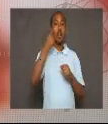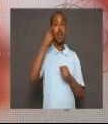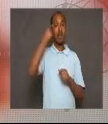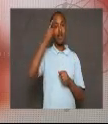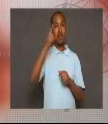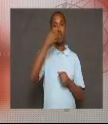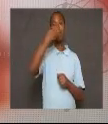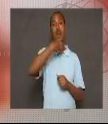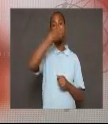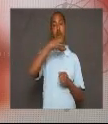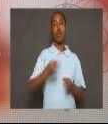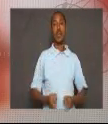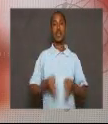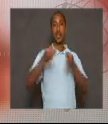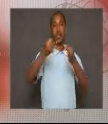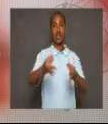thermal conductivity,